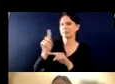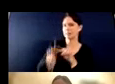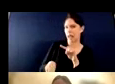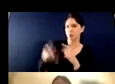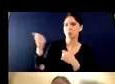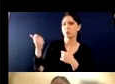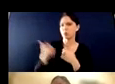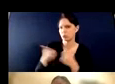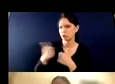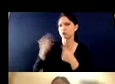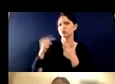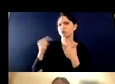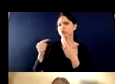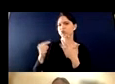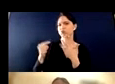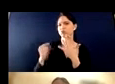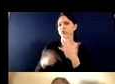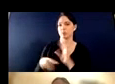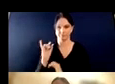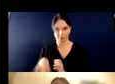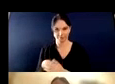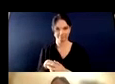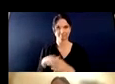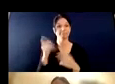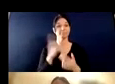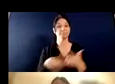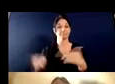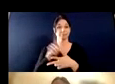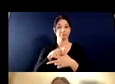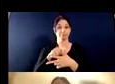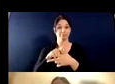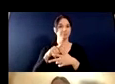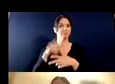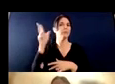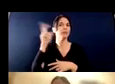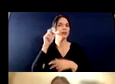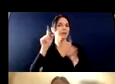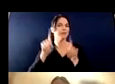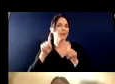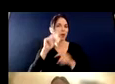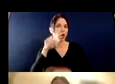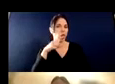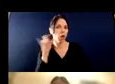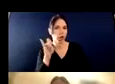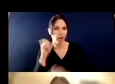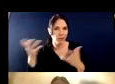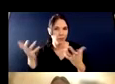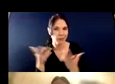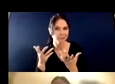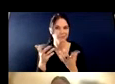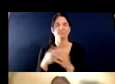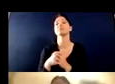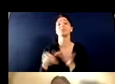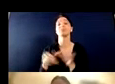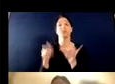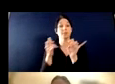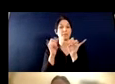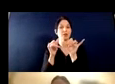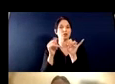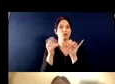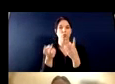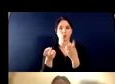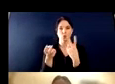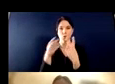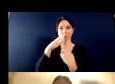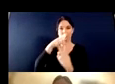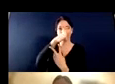So during the typical hearing test, your child's hearing level is measured in two different methods,